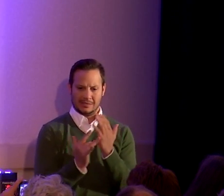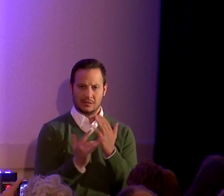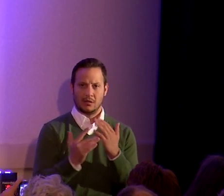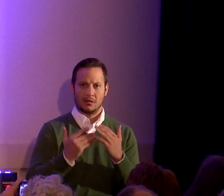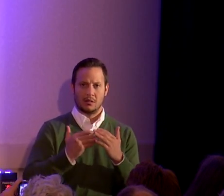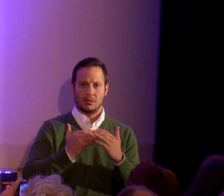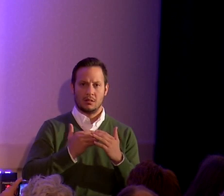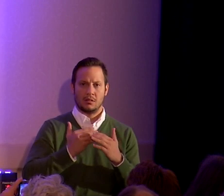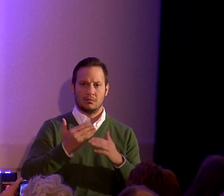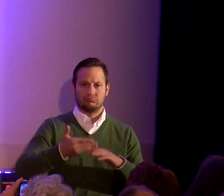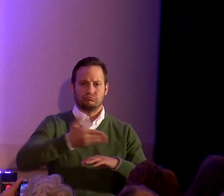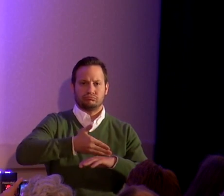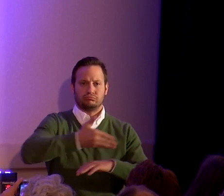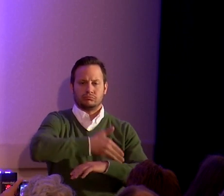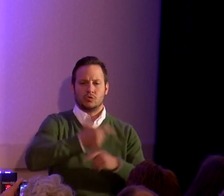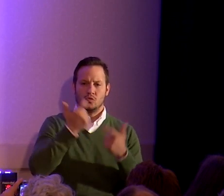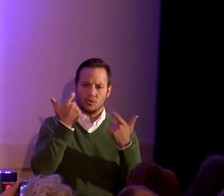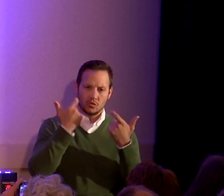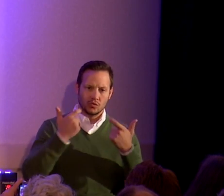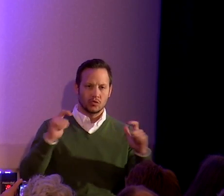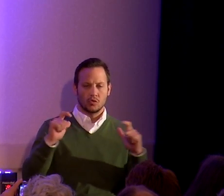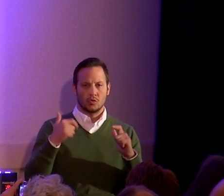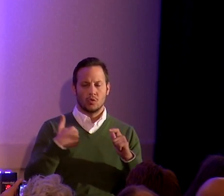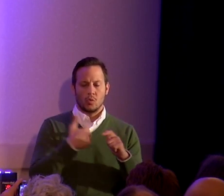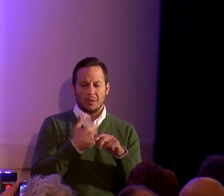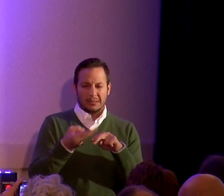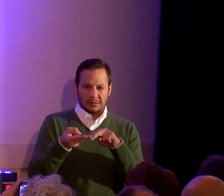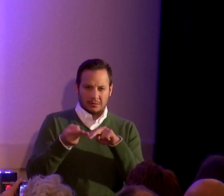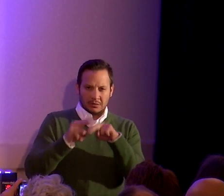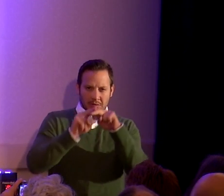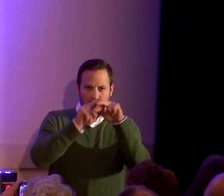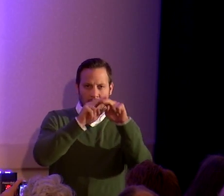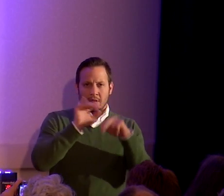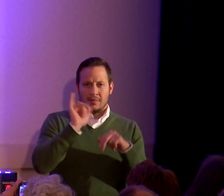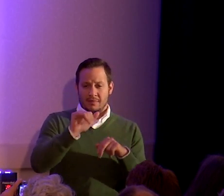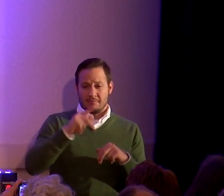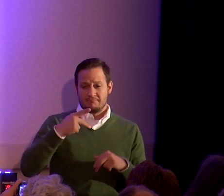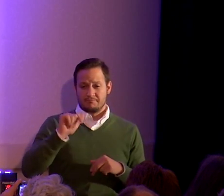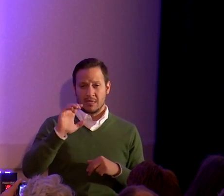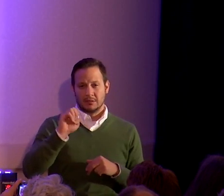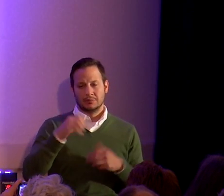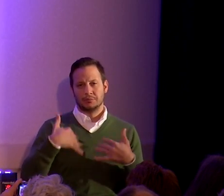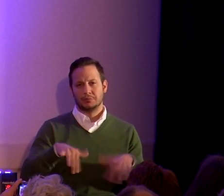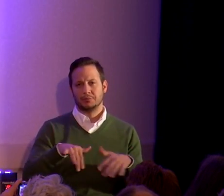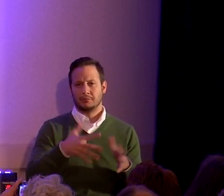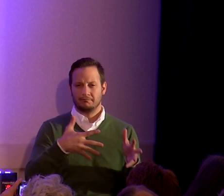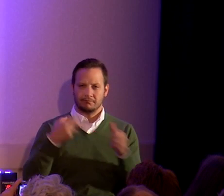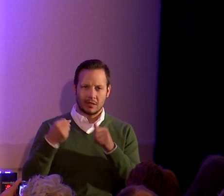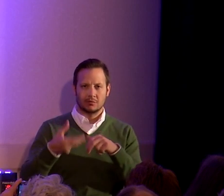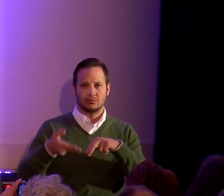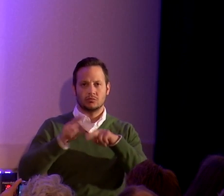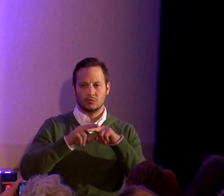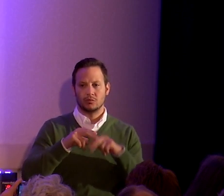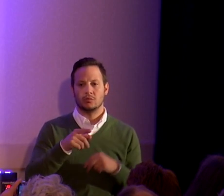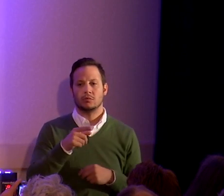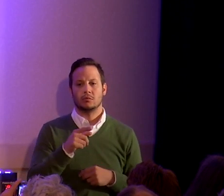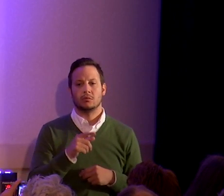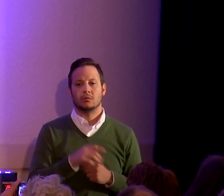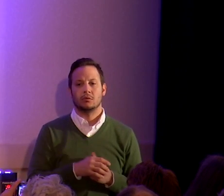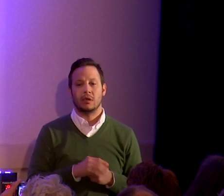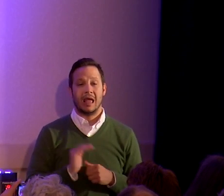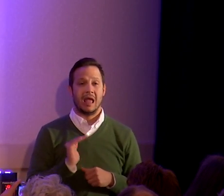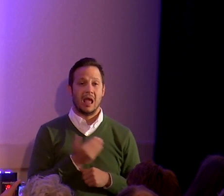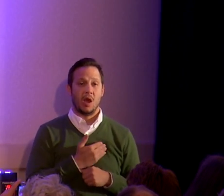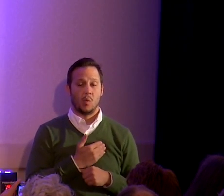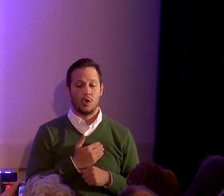has been huge. We are increasing at a highly exponential pace. Now, our empathic progression has